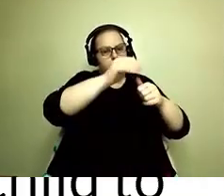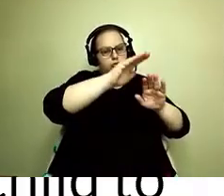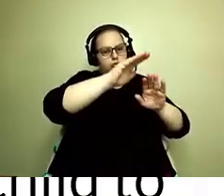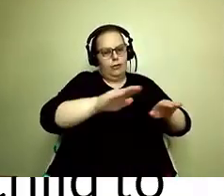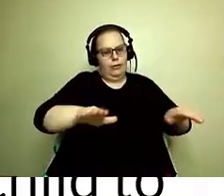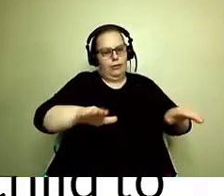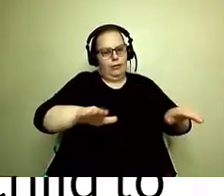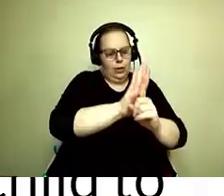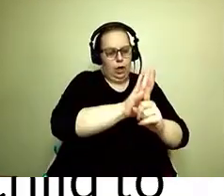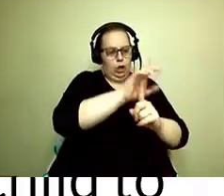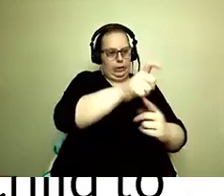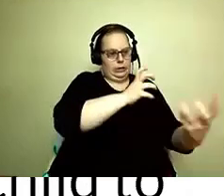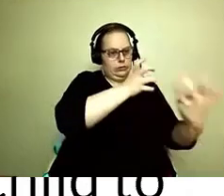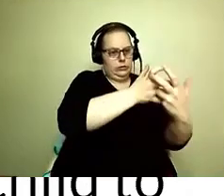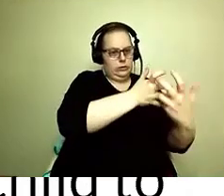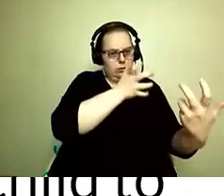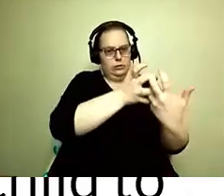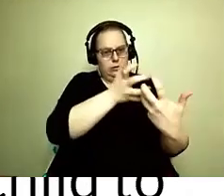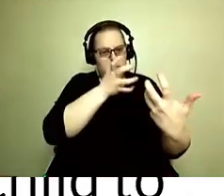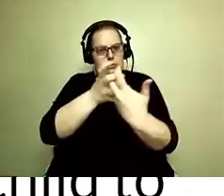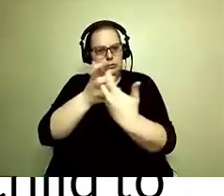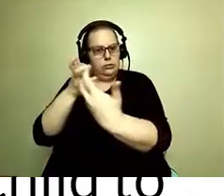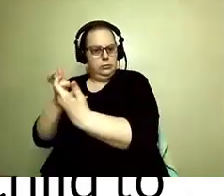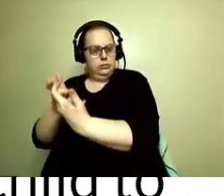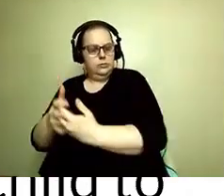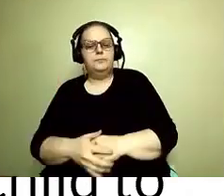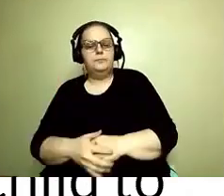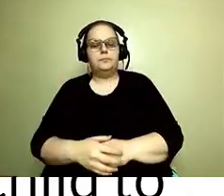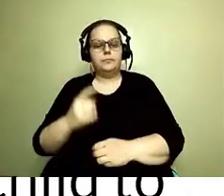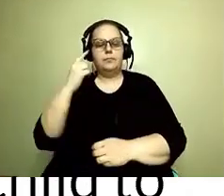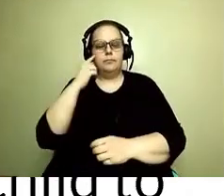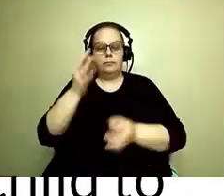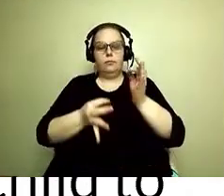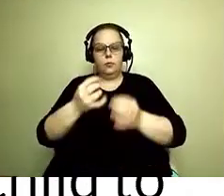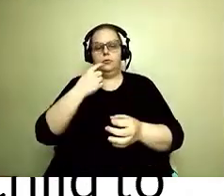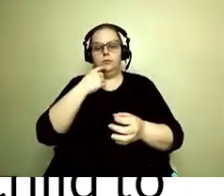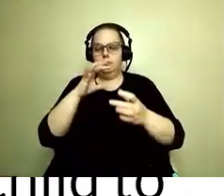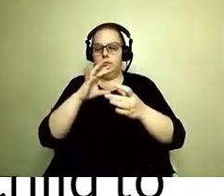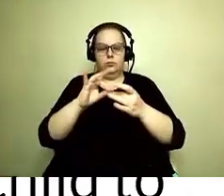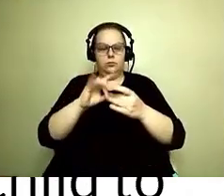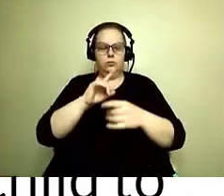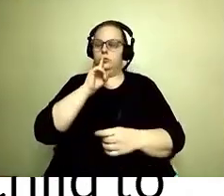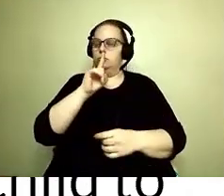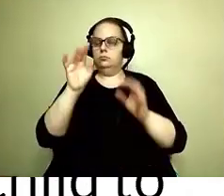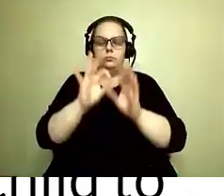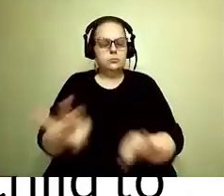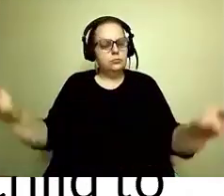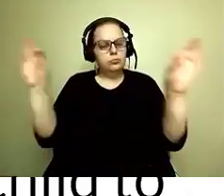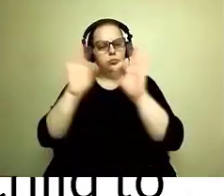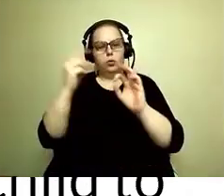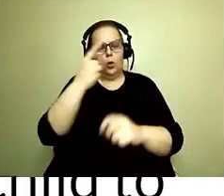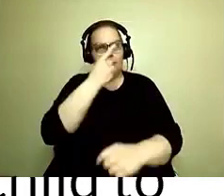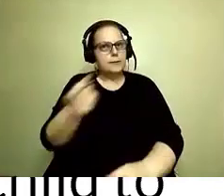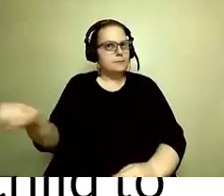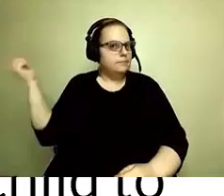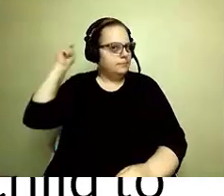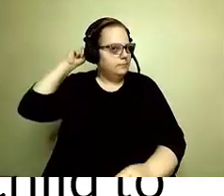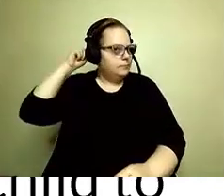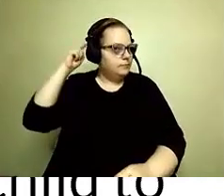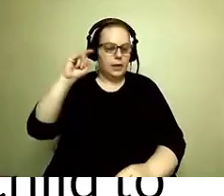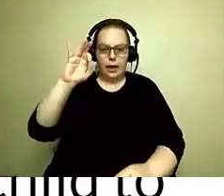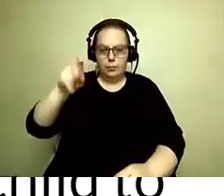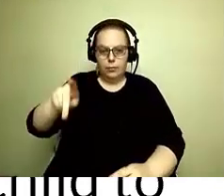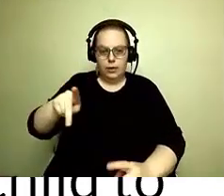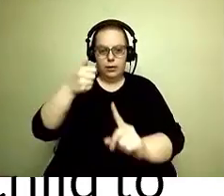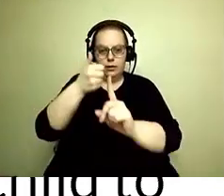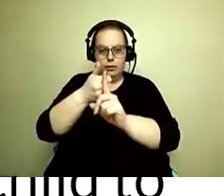disability-related needs. The court stated, and I think this is a really important point to always keep in mind, that an IEP is not a